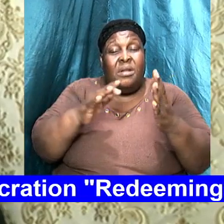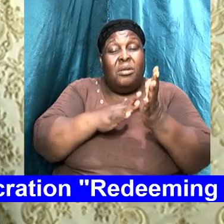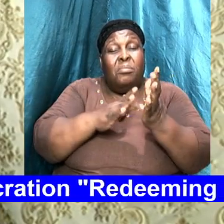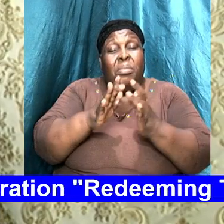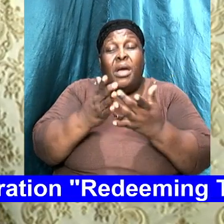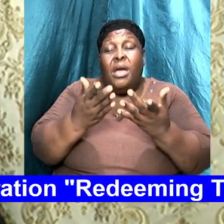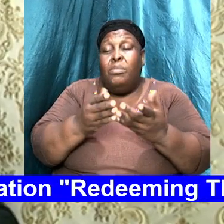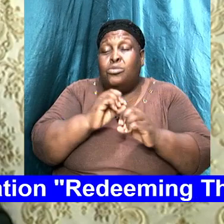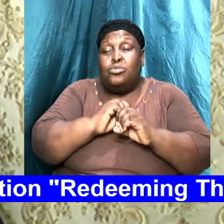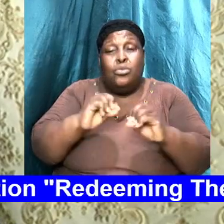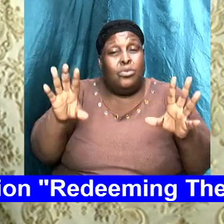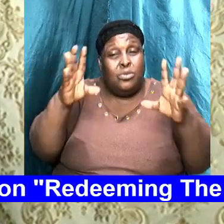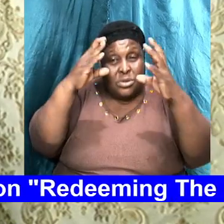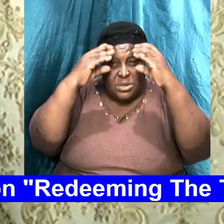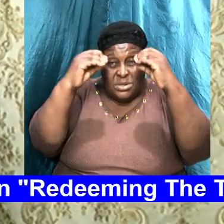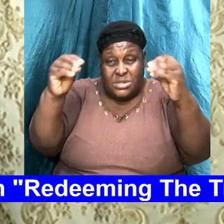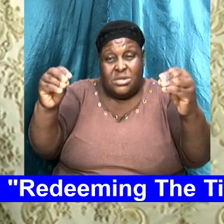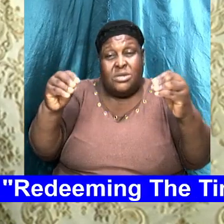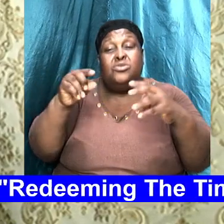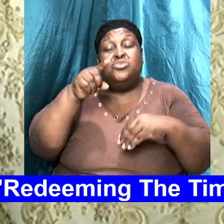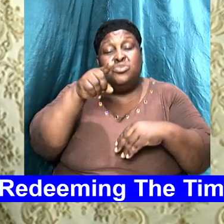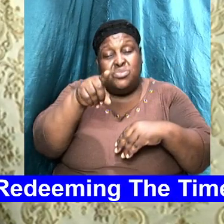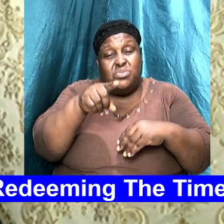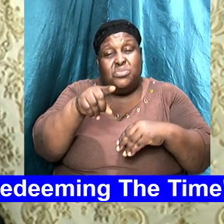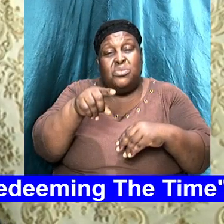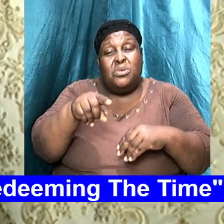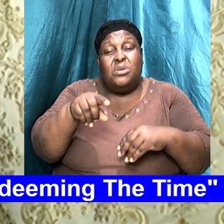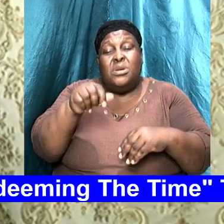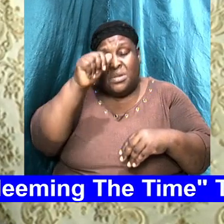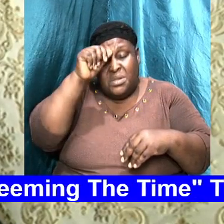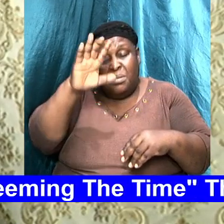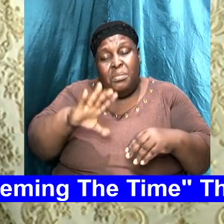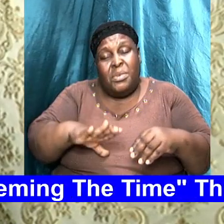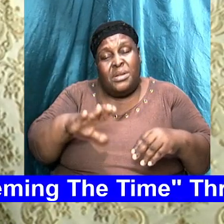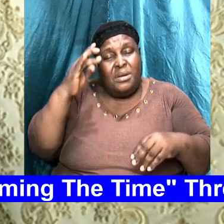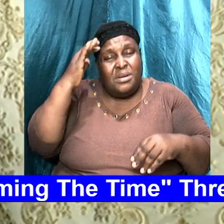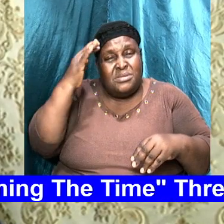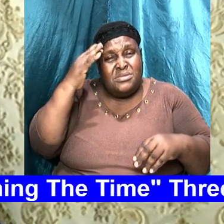man who is concerned about your soul is going to tell you that you need to repent